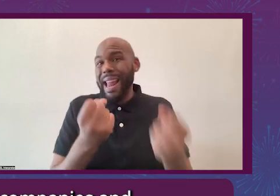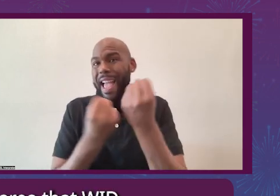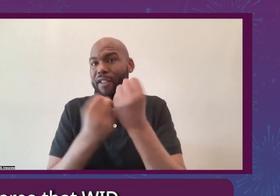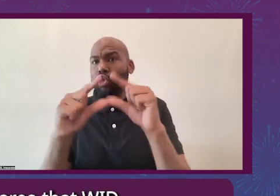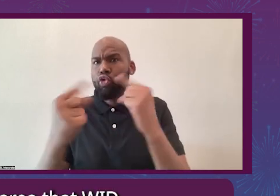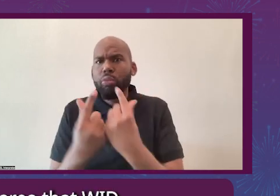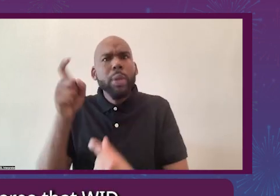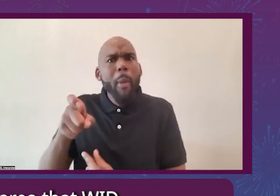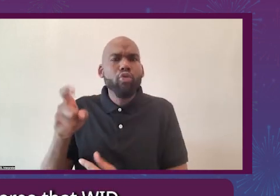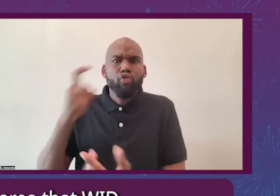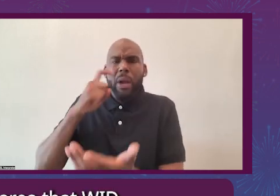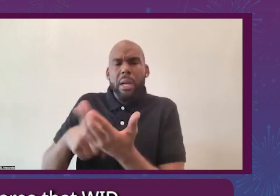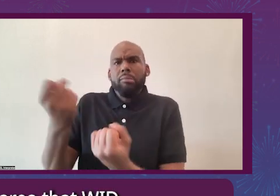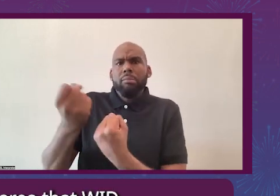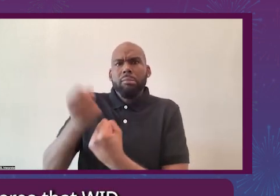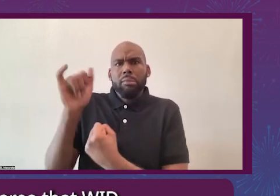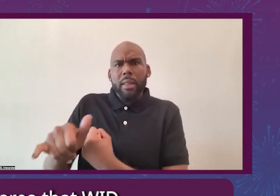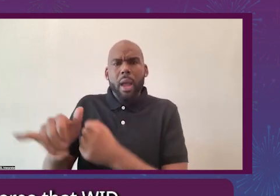supposed to represent this population.